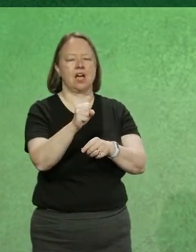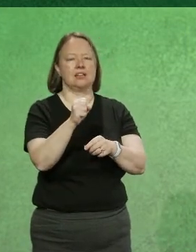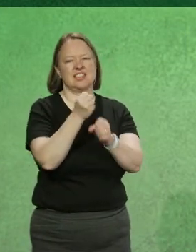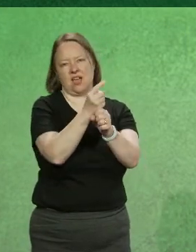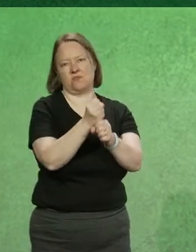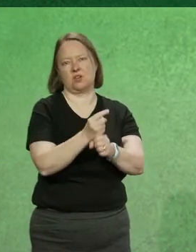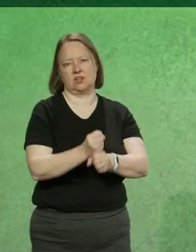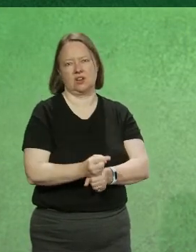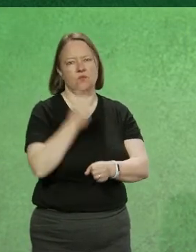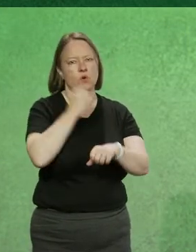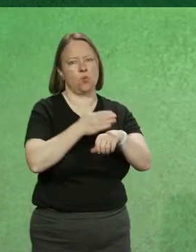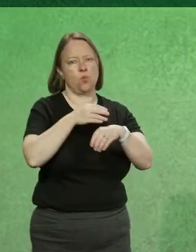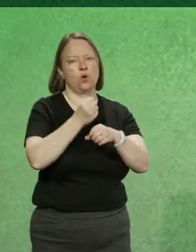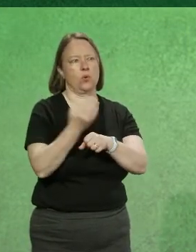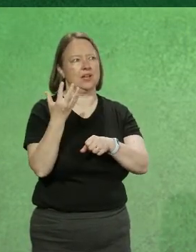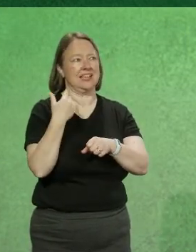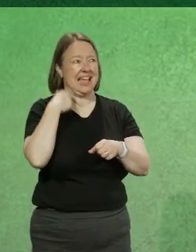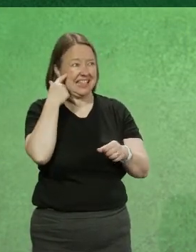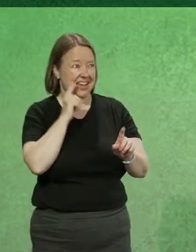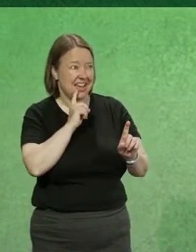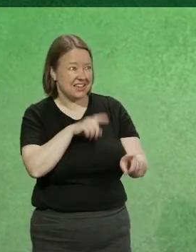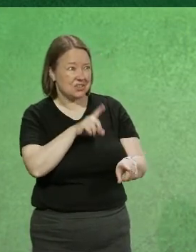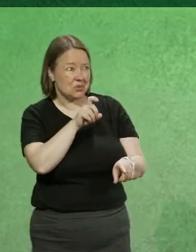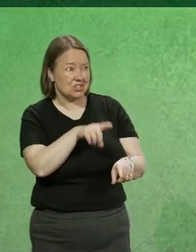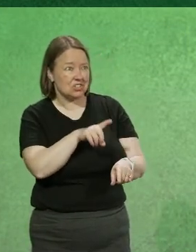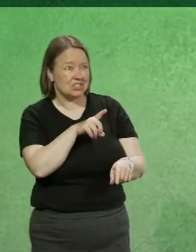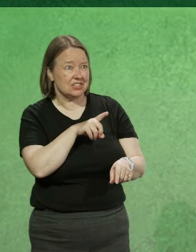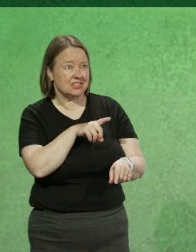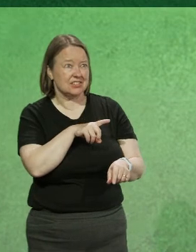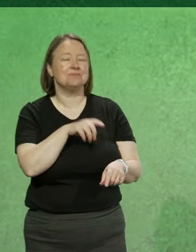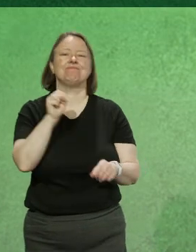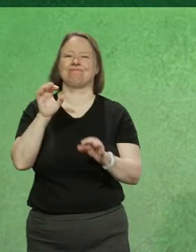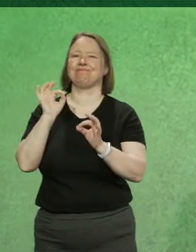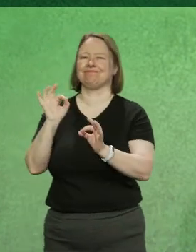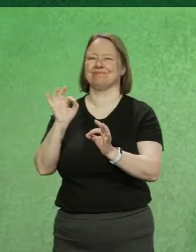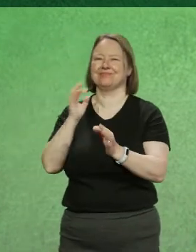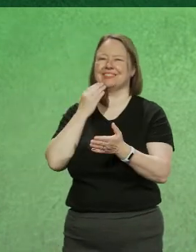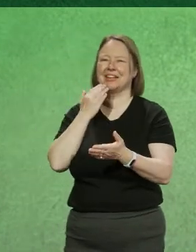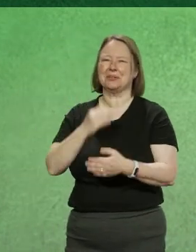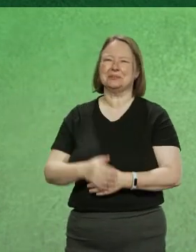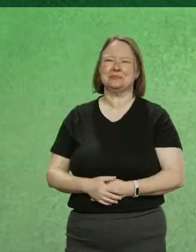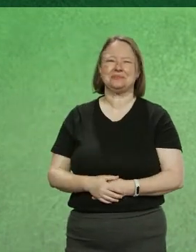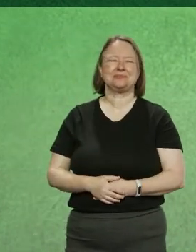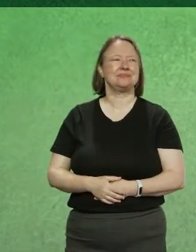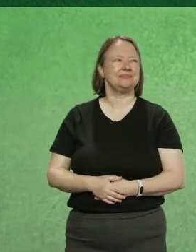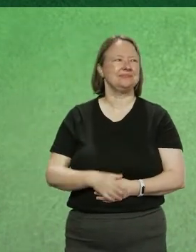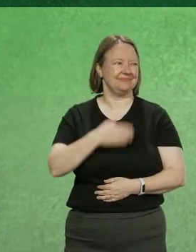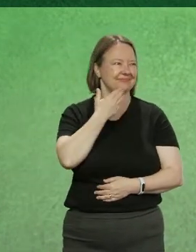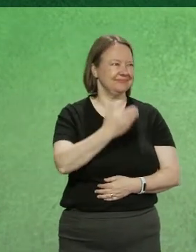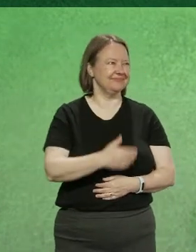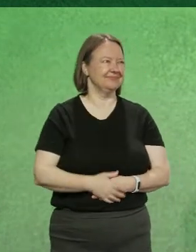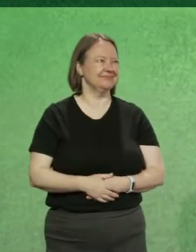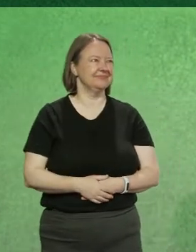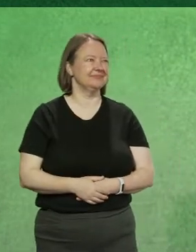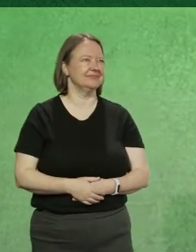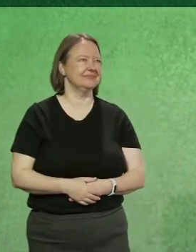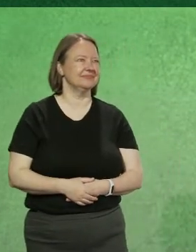year. I hope I have answered the question. Yes, perfect. Thank you. Thank you.